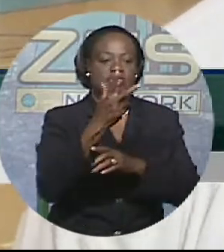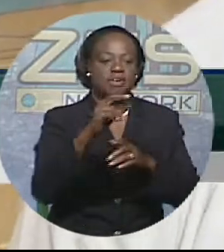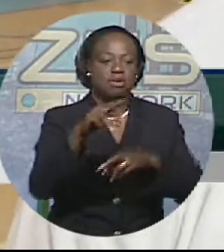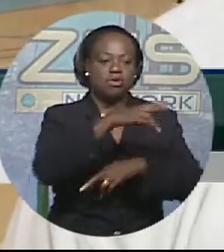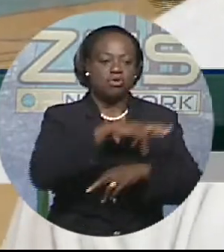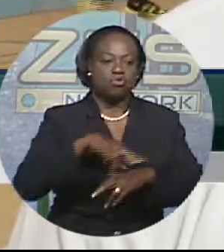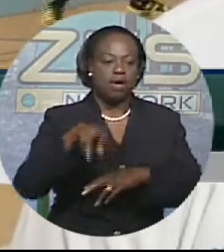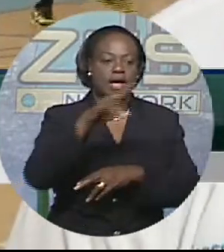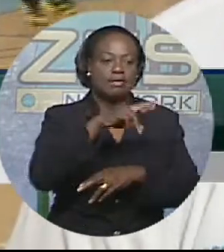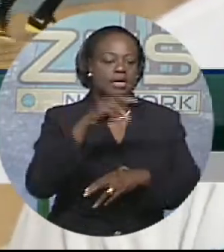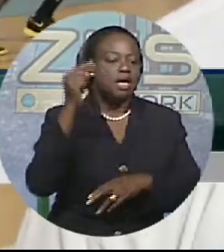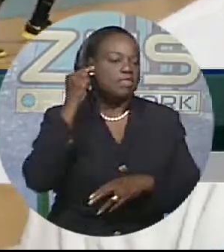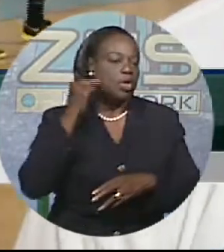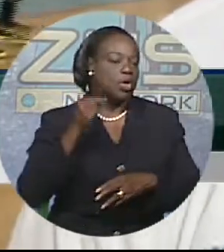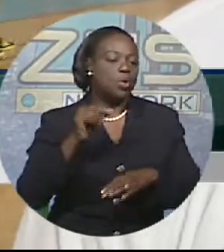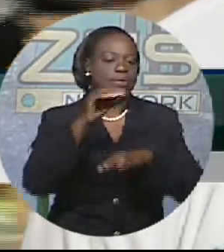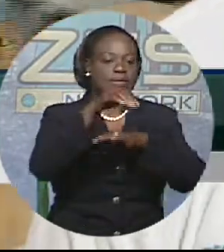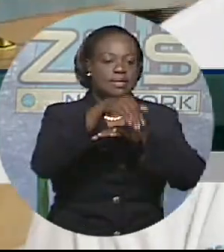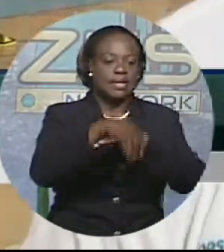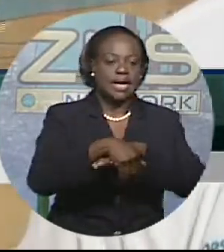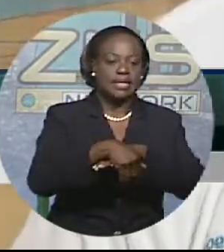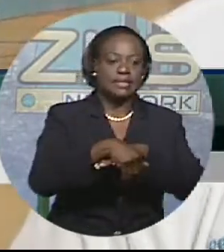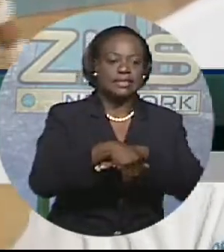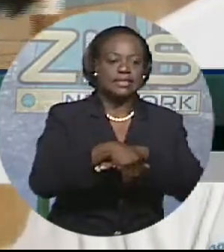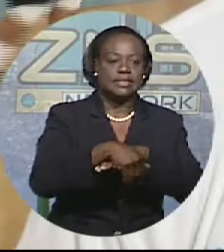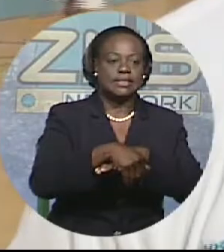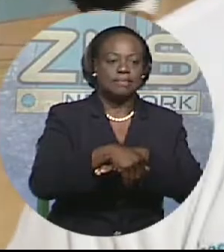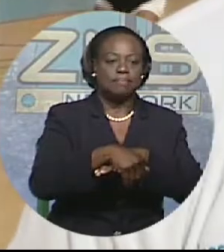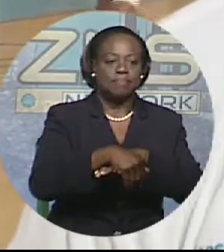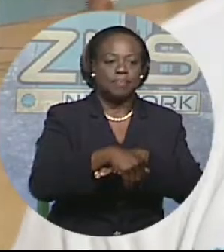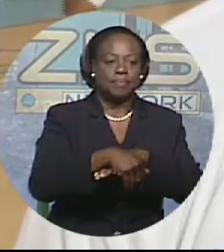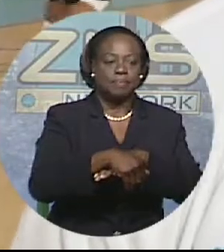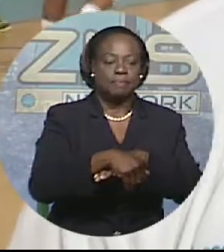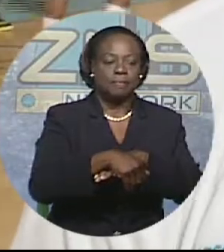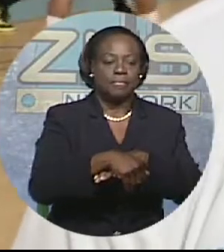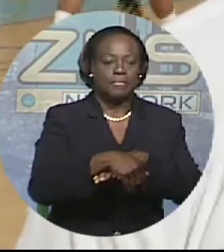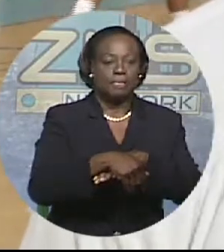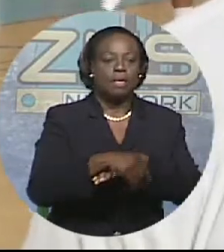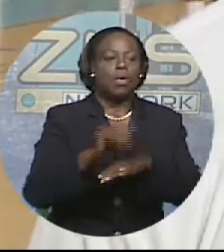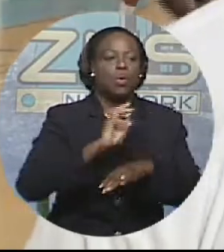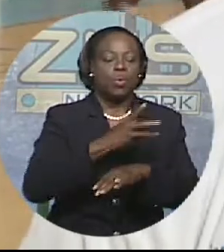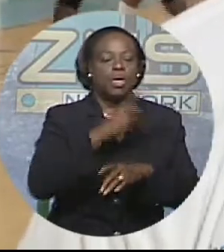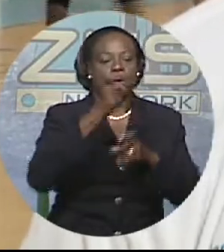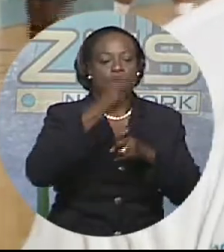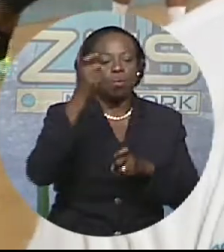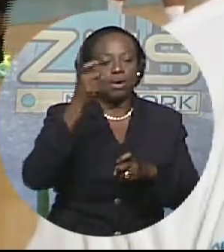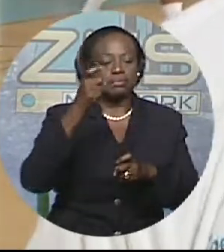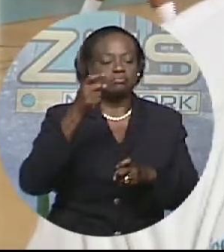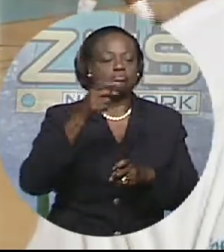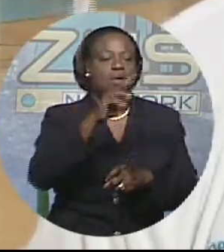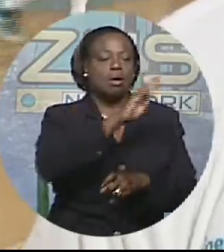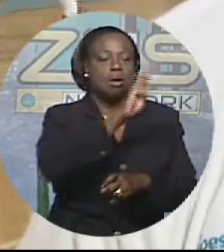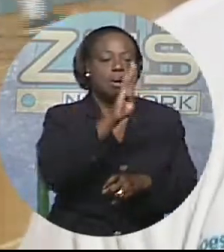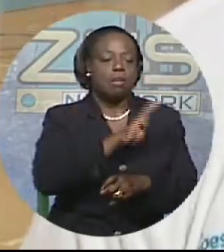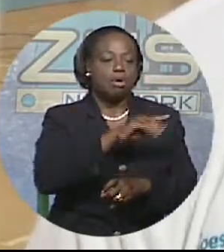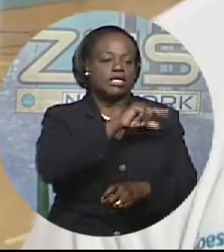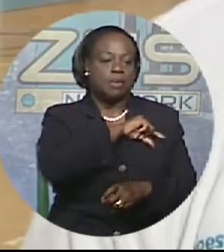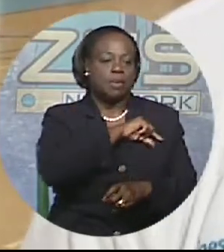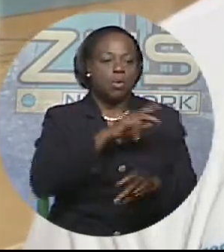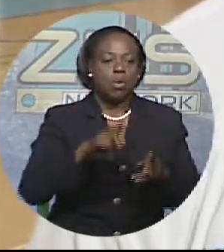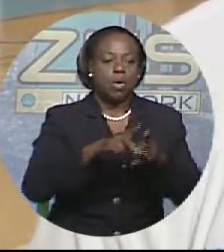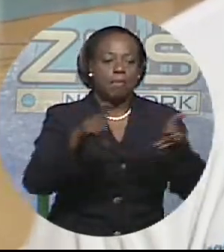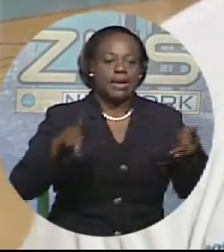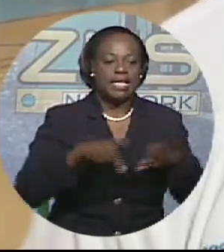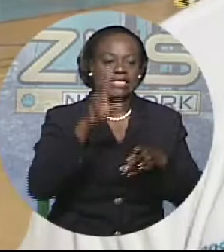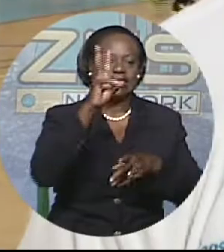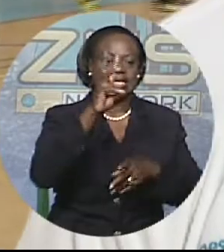Knights, who won the silver medal in the IAAF World Relays. But we won a bronze medal. We have placed 6th in the world in the Nausicaa